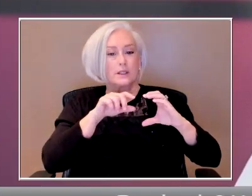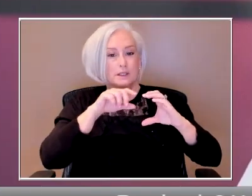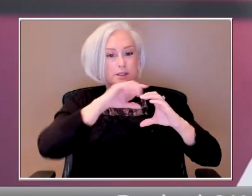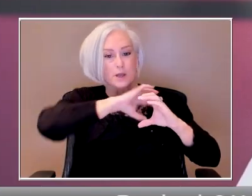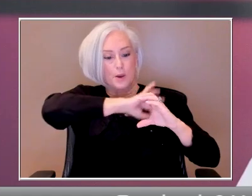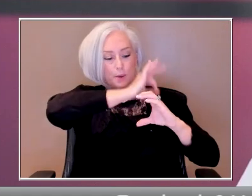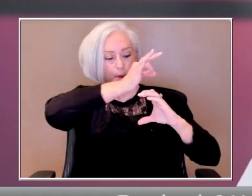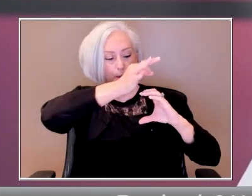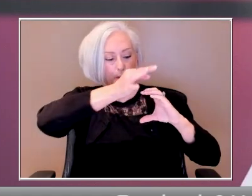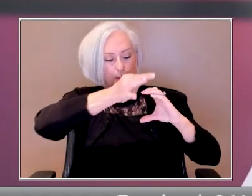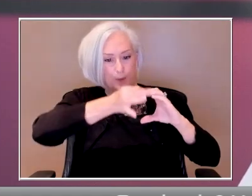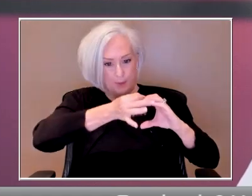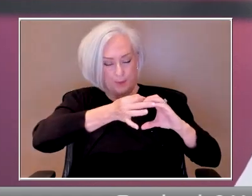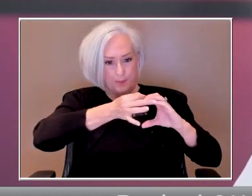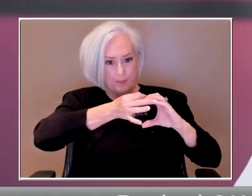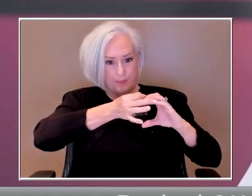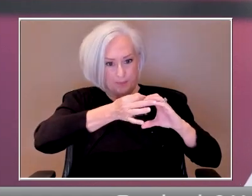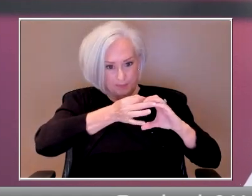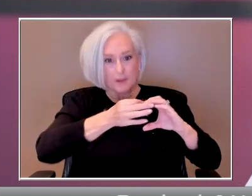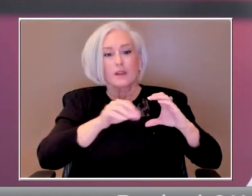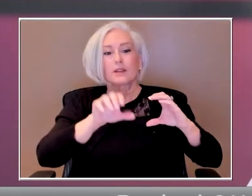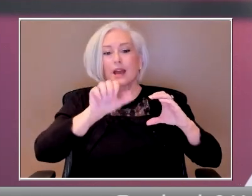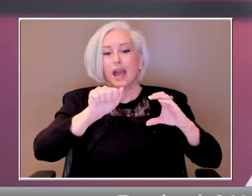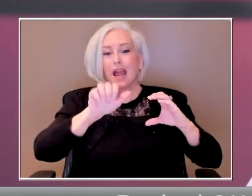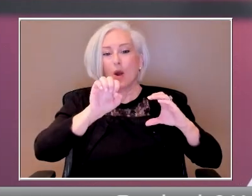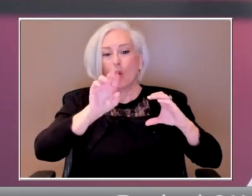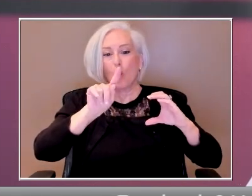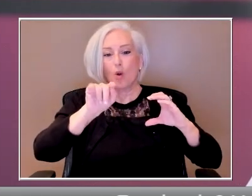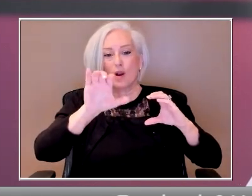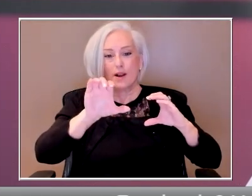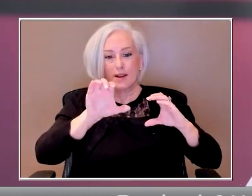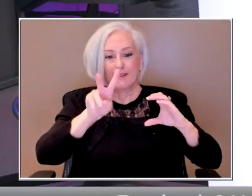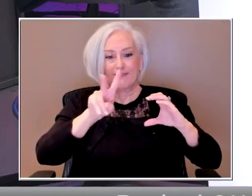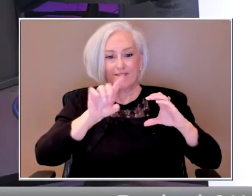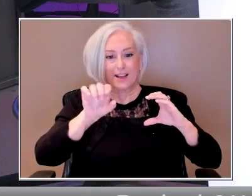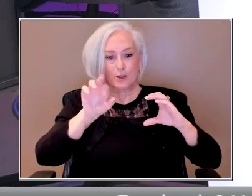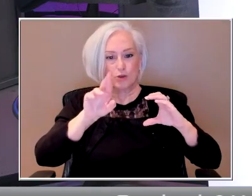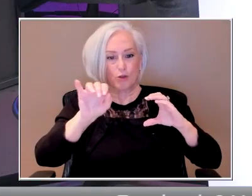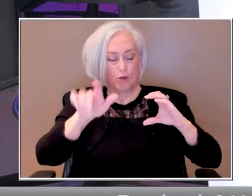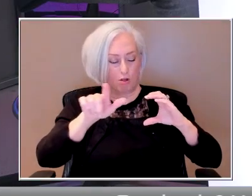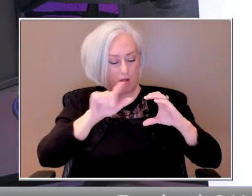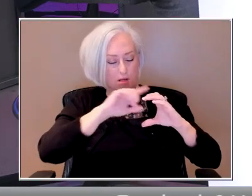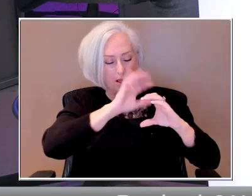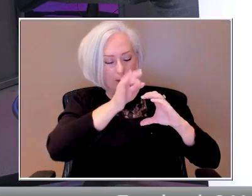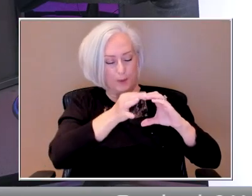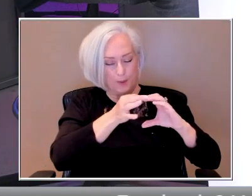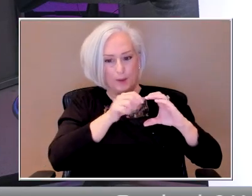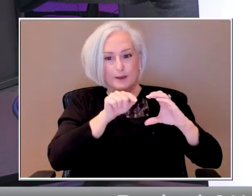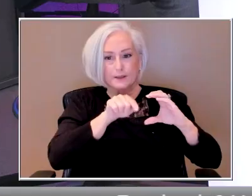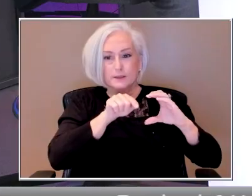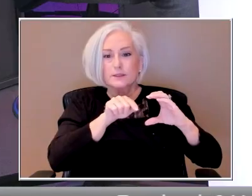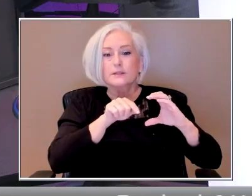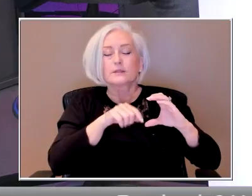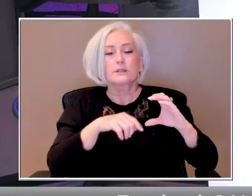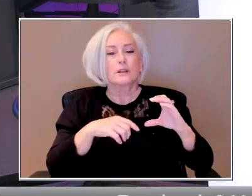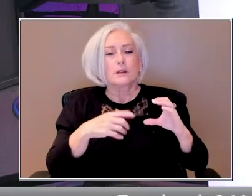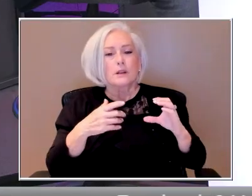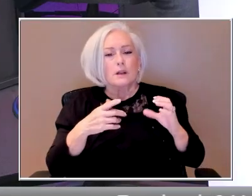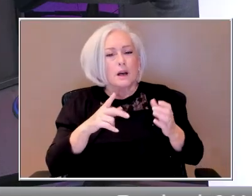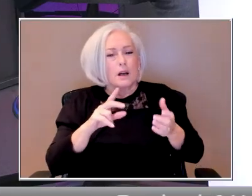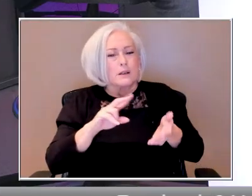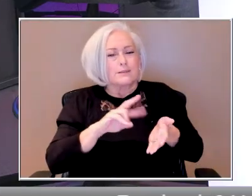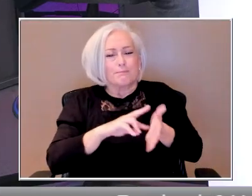the aortic valve lives and the branches to the coronary arteries. And what does it mean when there's an aneurysm on it? How would you